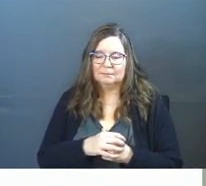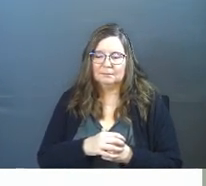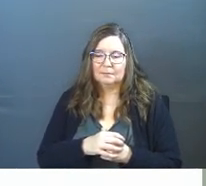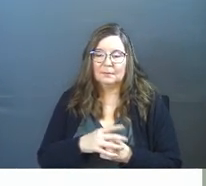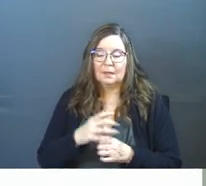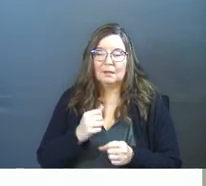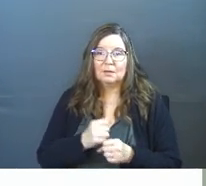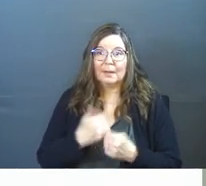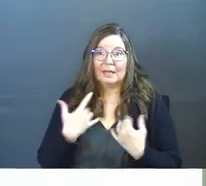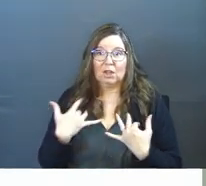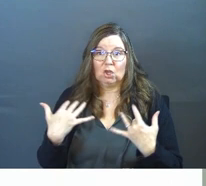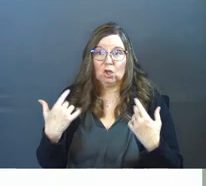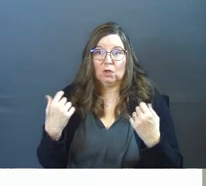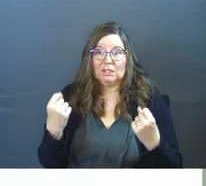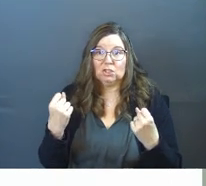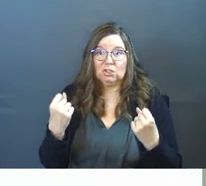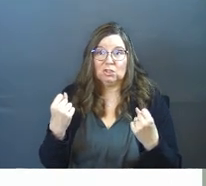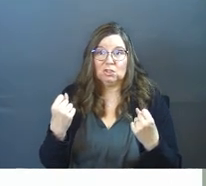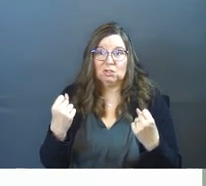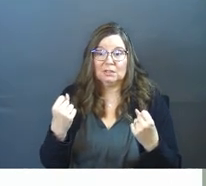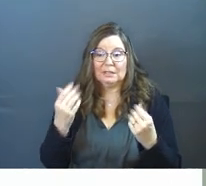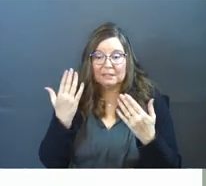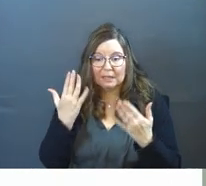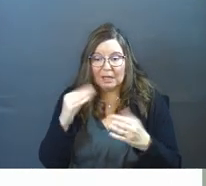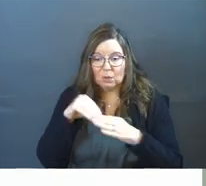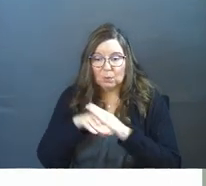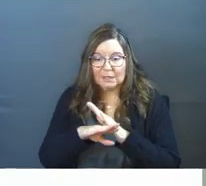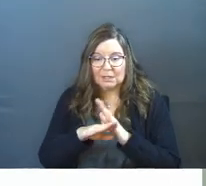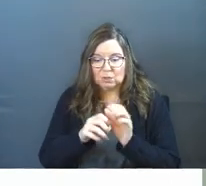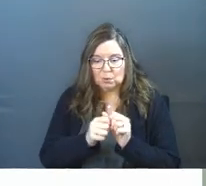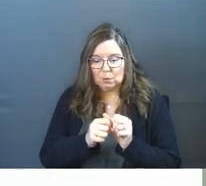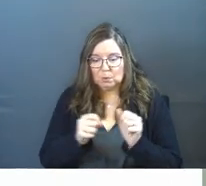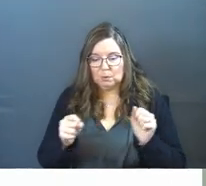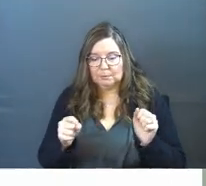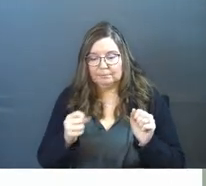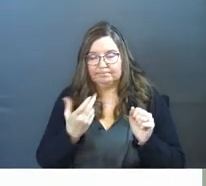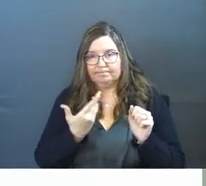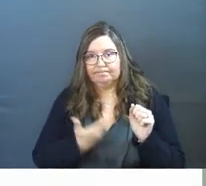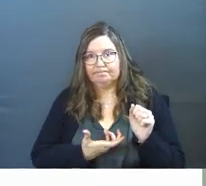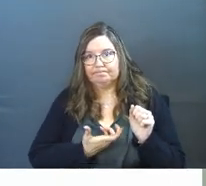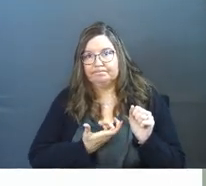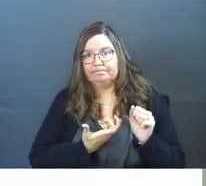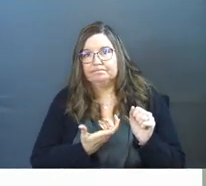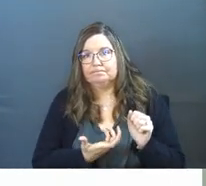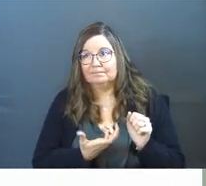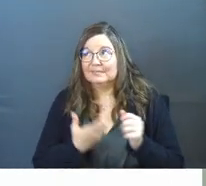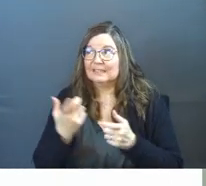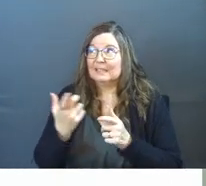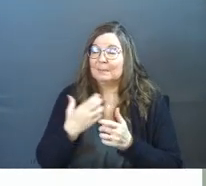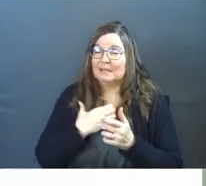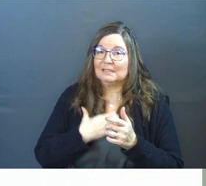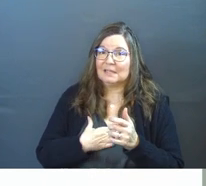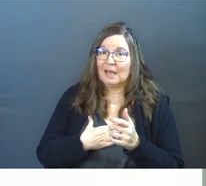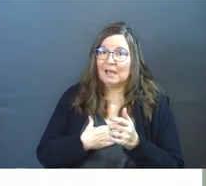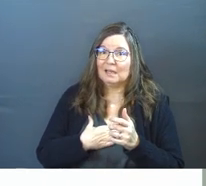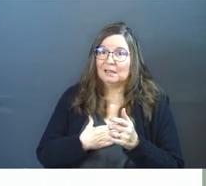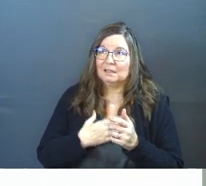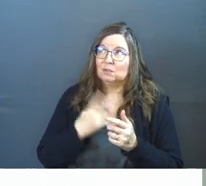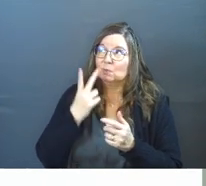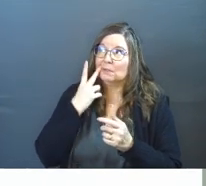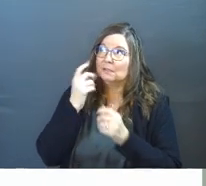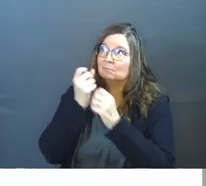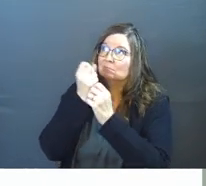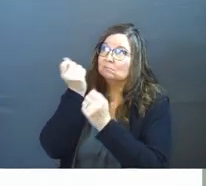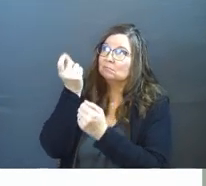God, give me the courage to let you into me see. God, give me the desire to into you